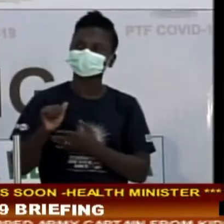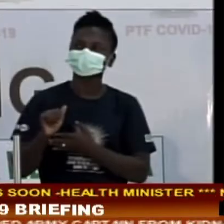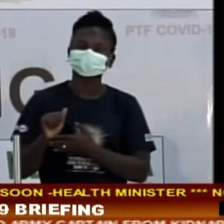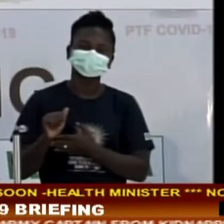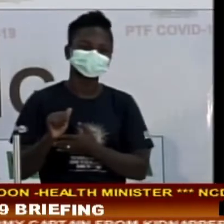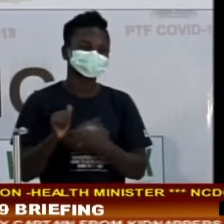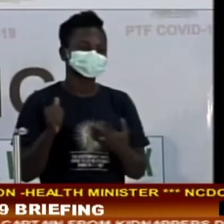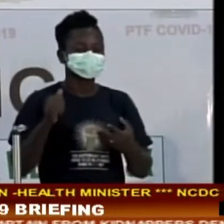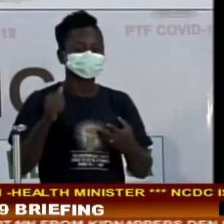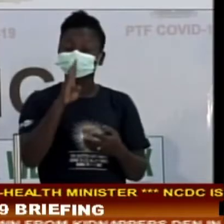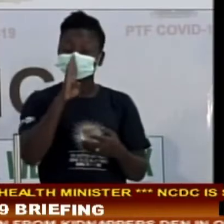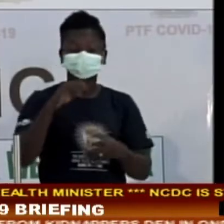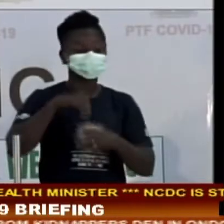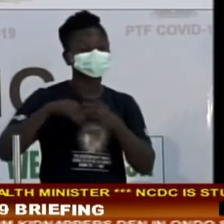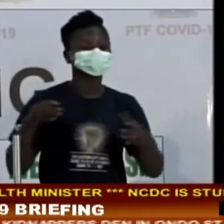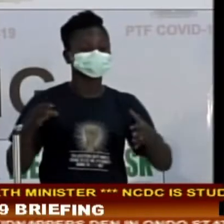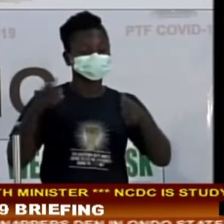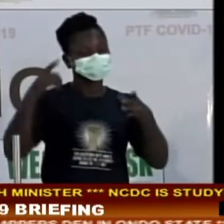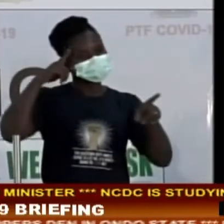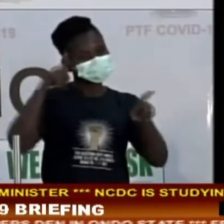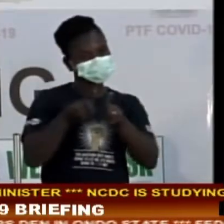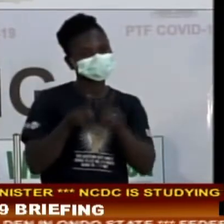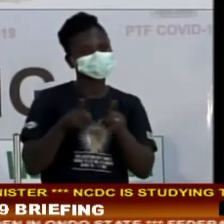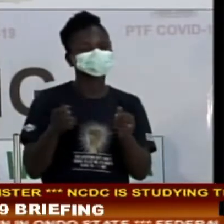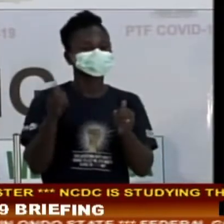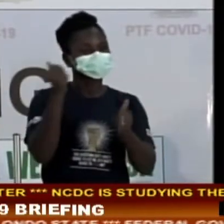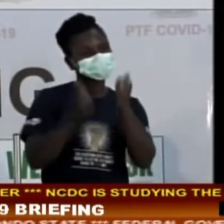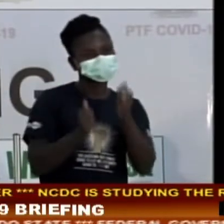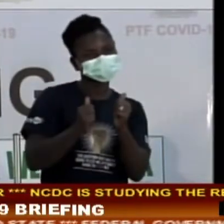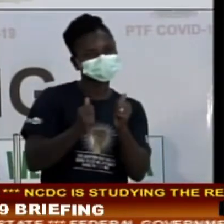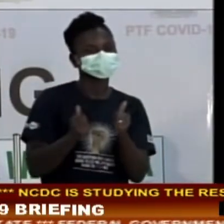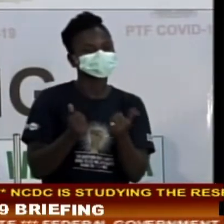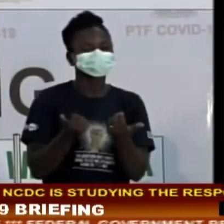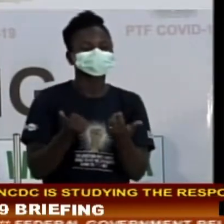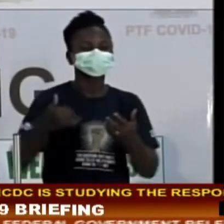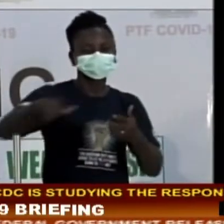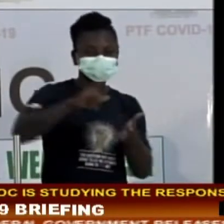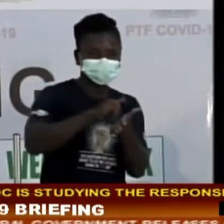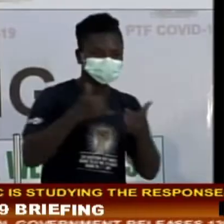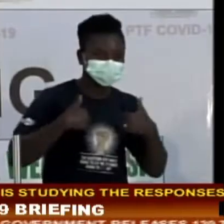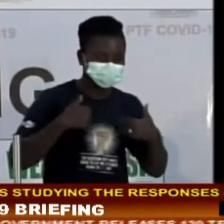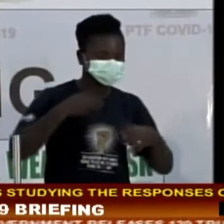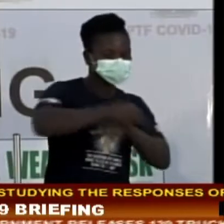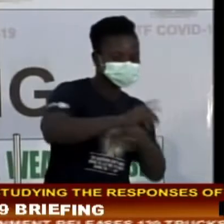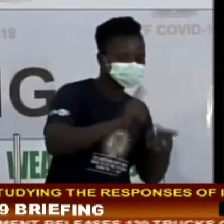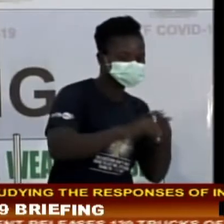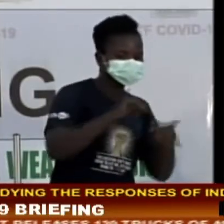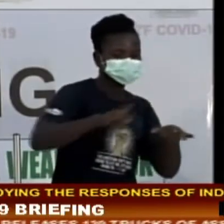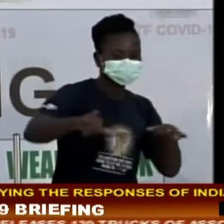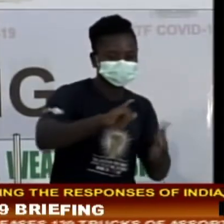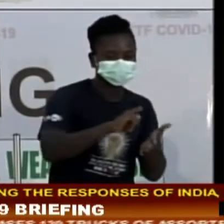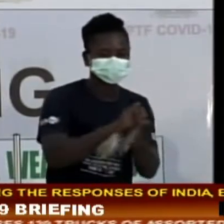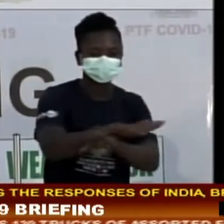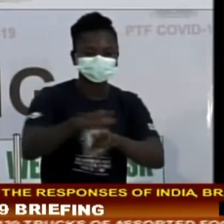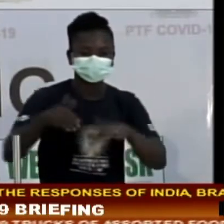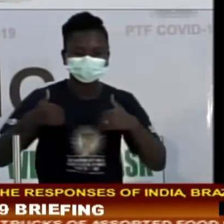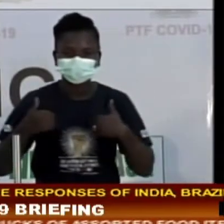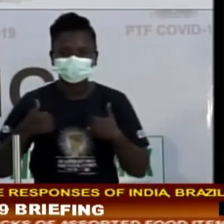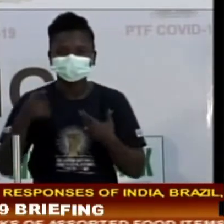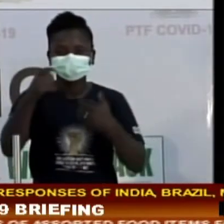which those who have can send to those who do not have for instance we're now allowing a credit scheme over a